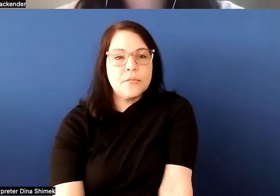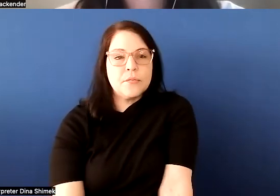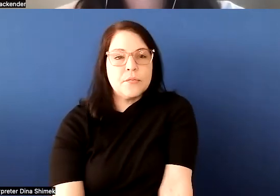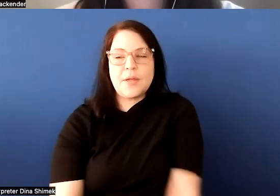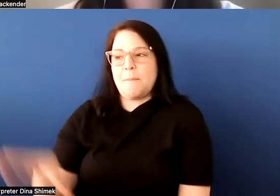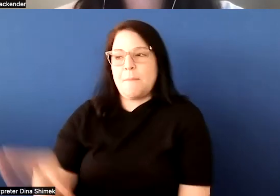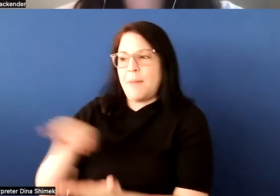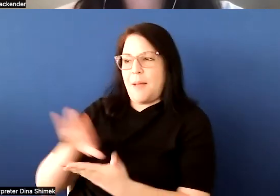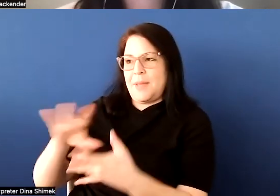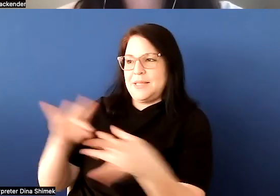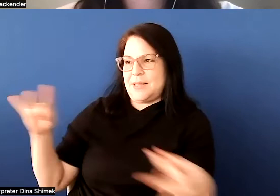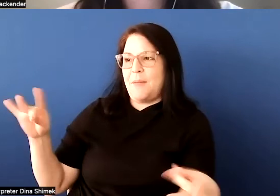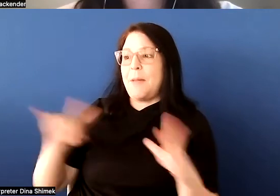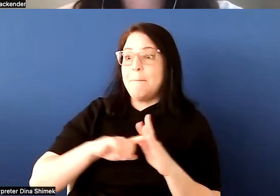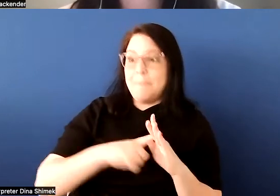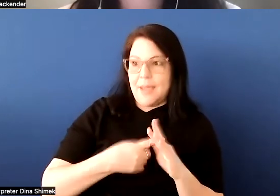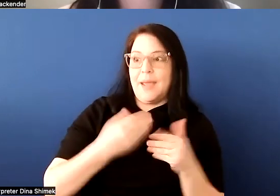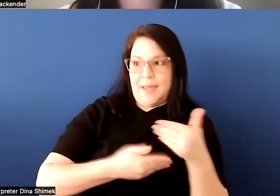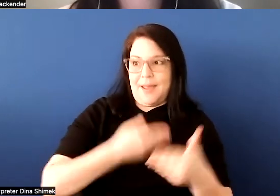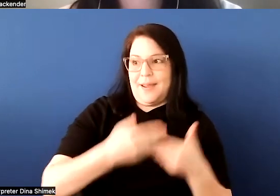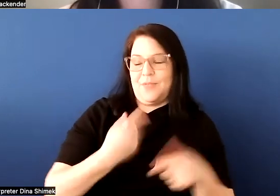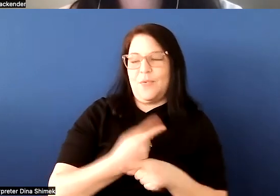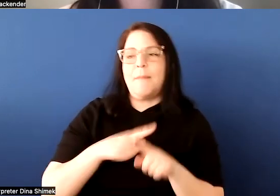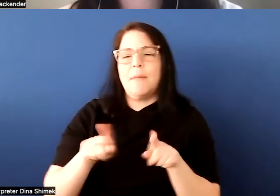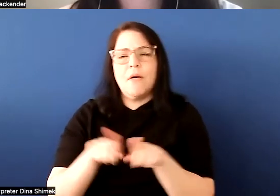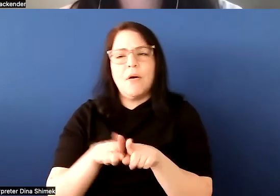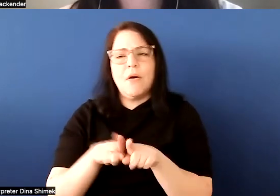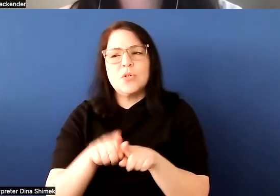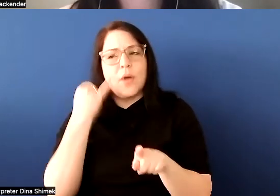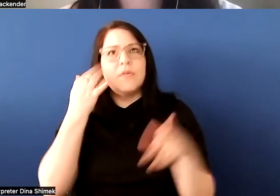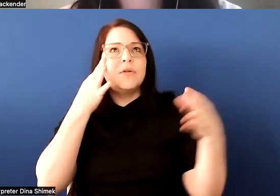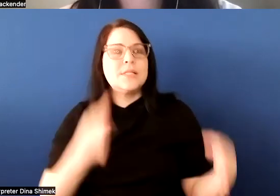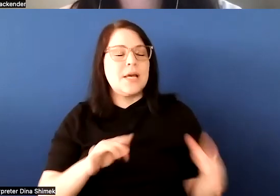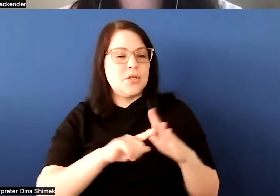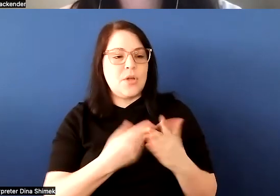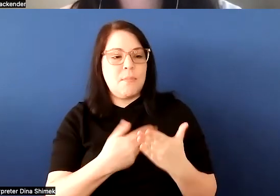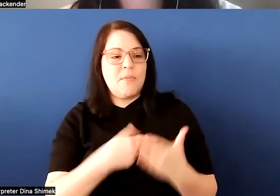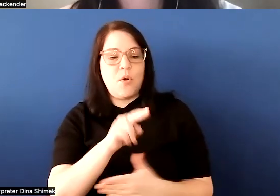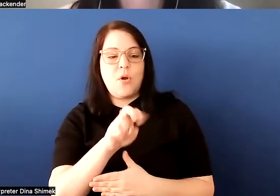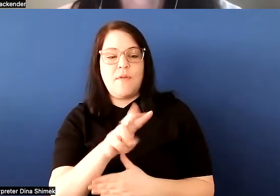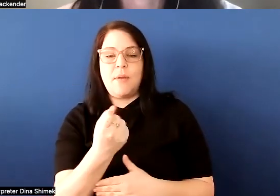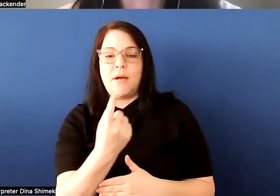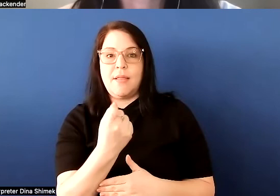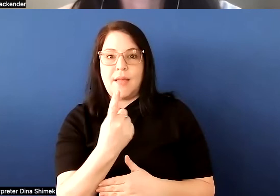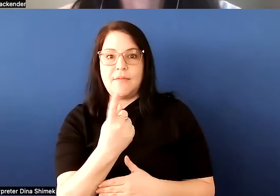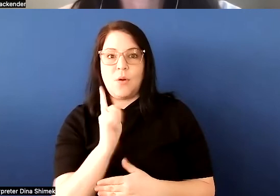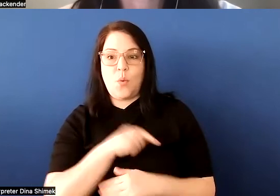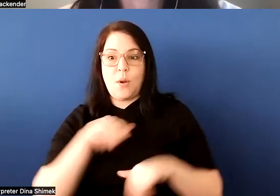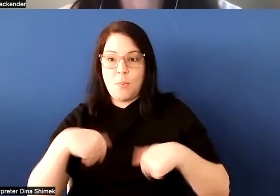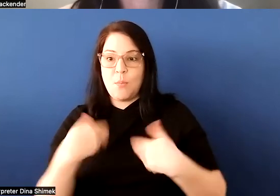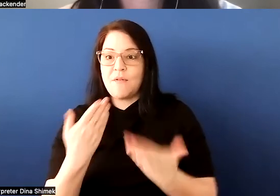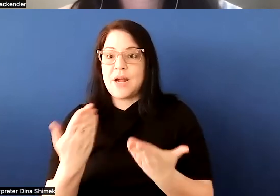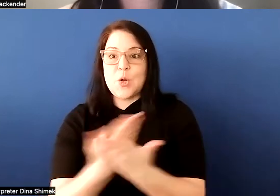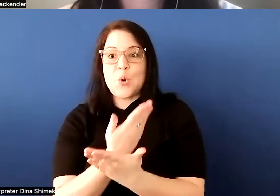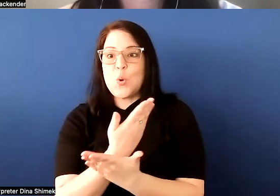copy what Keith said and say begin, but on top of that, if you do begin before November 11th, we're giving all new account